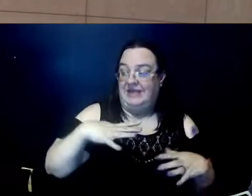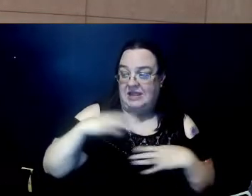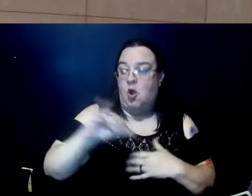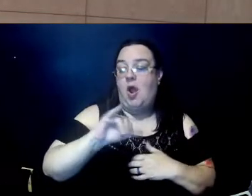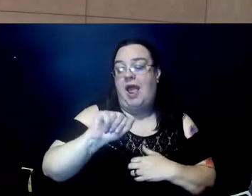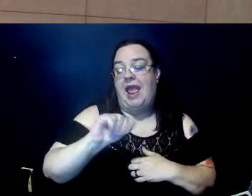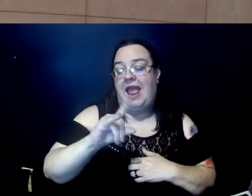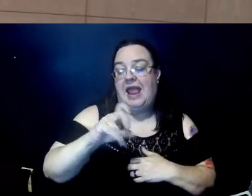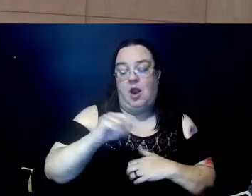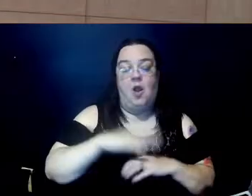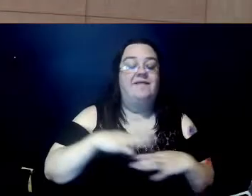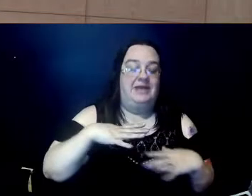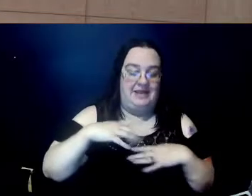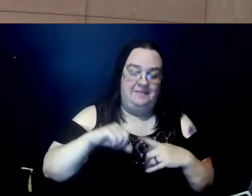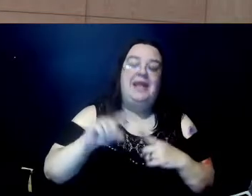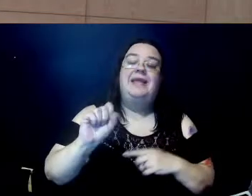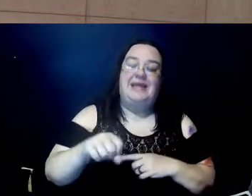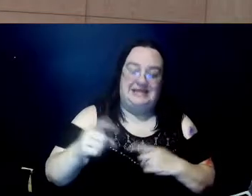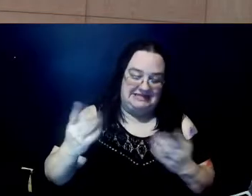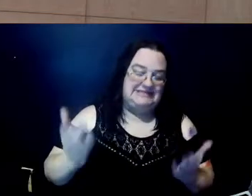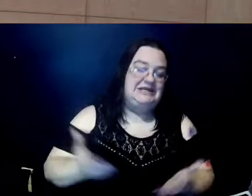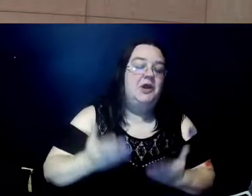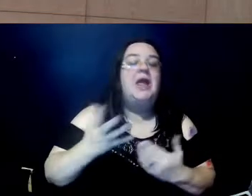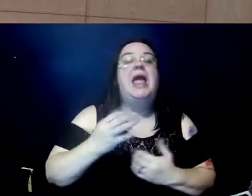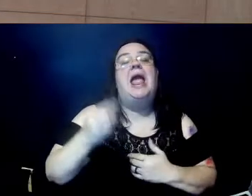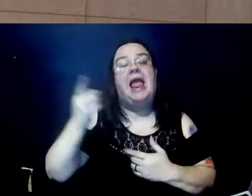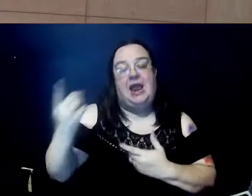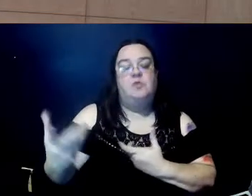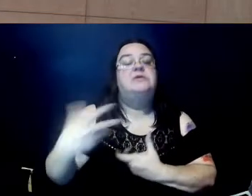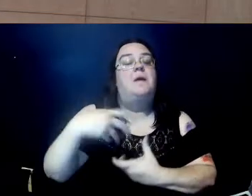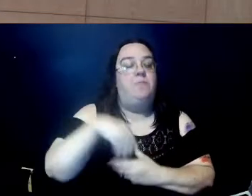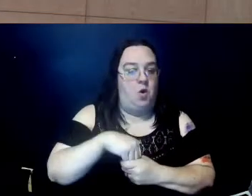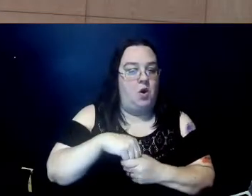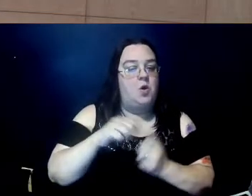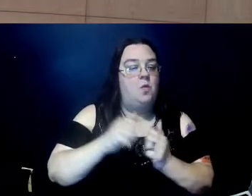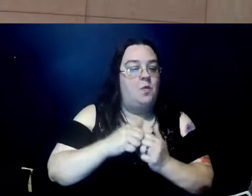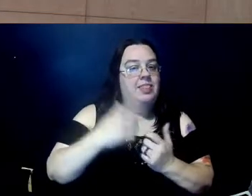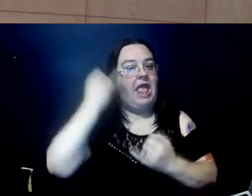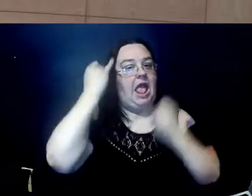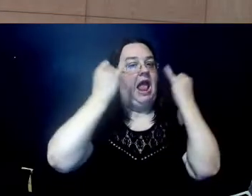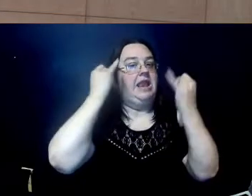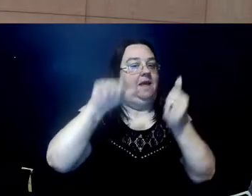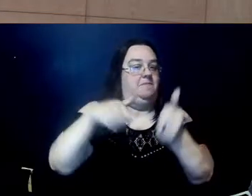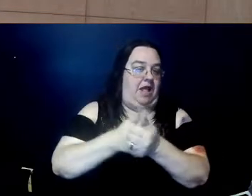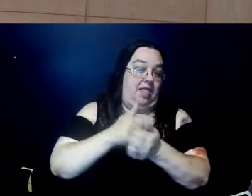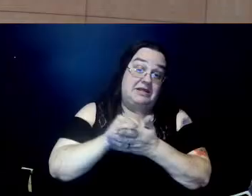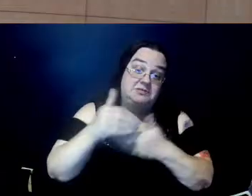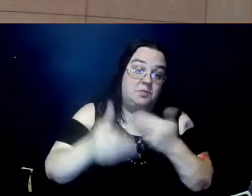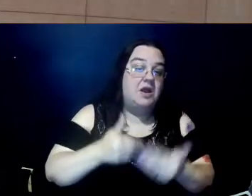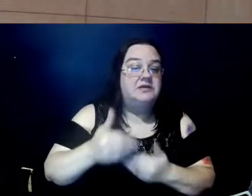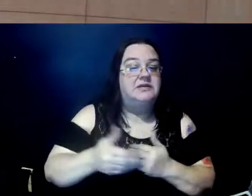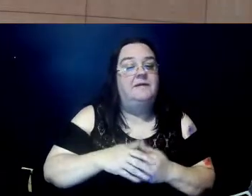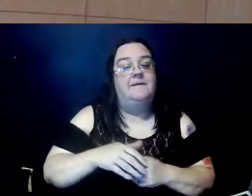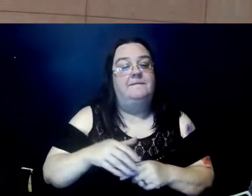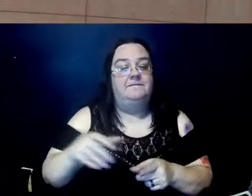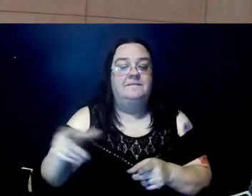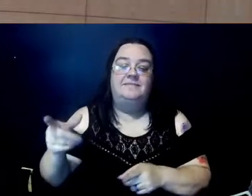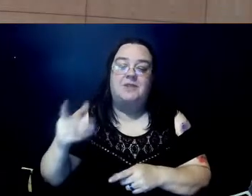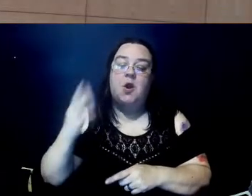vacation. Okay. He is here, yes. And he was a part of the brains of this process. They all were. Oh, I know. He's Ward 5, baby,